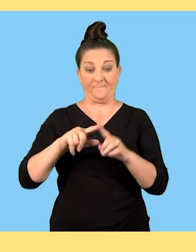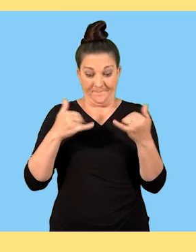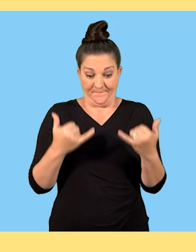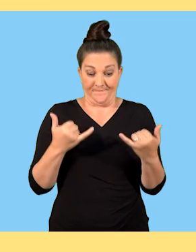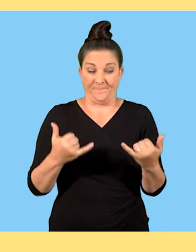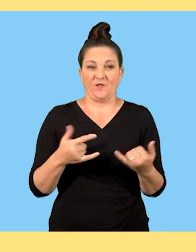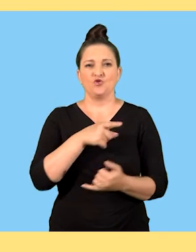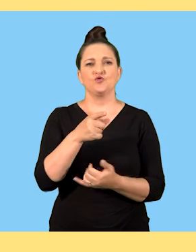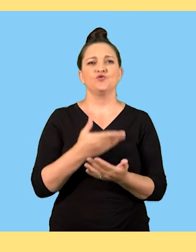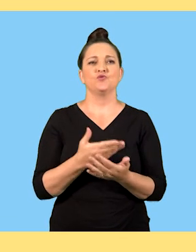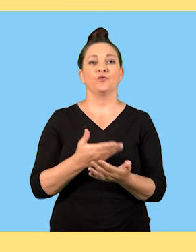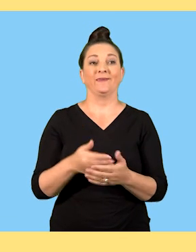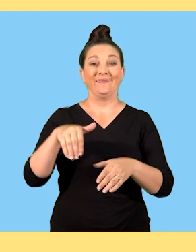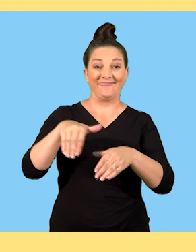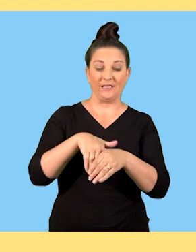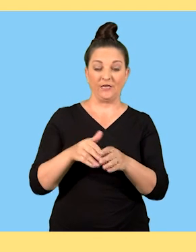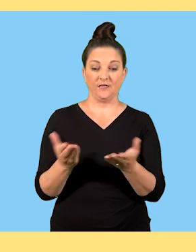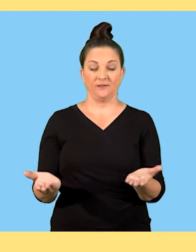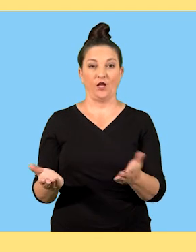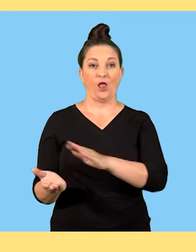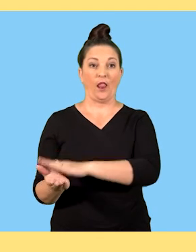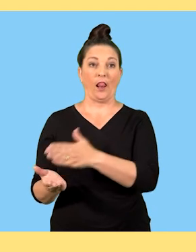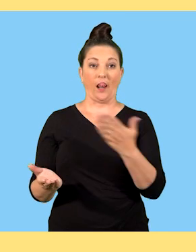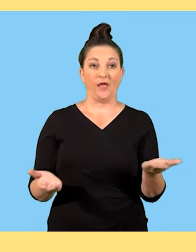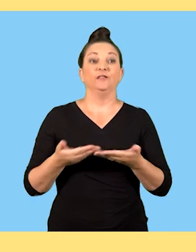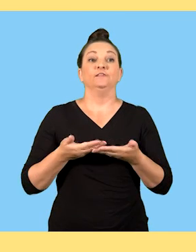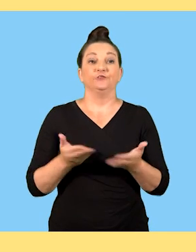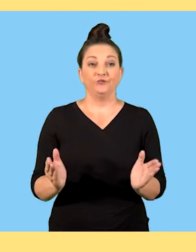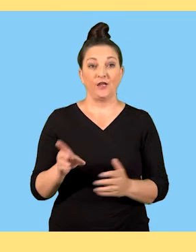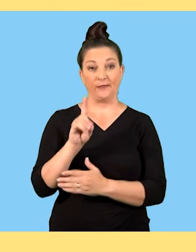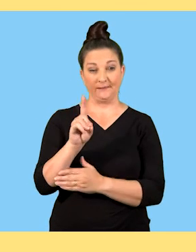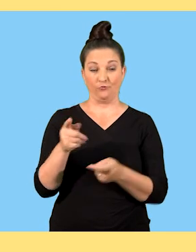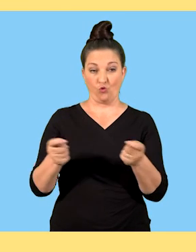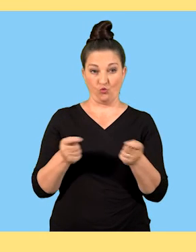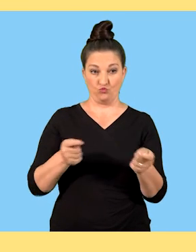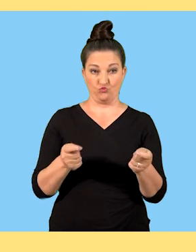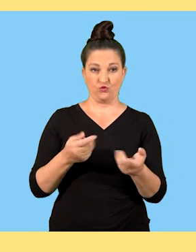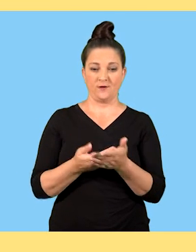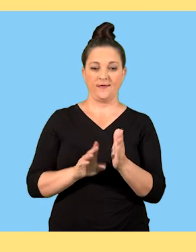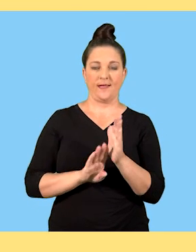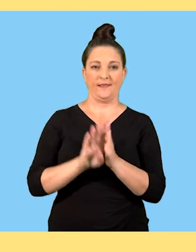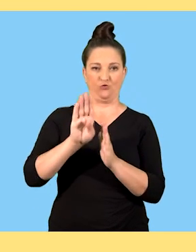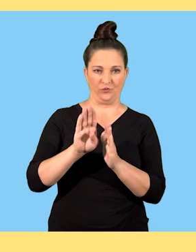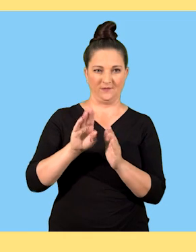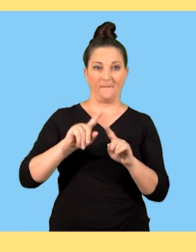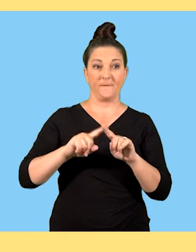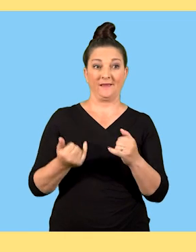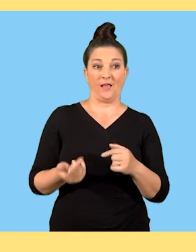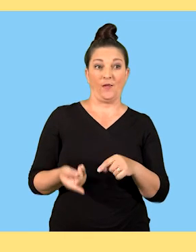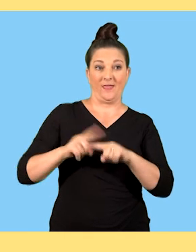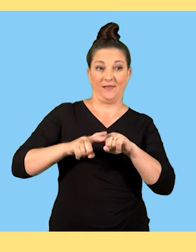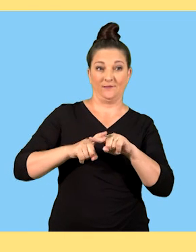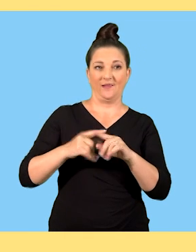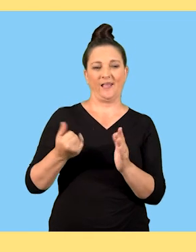this in your general ledger. Remember, in your general ledger, your debtors control increases on the debit and